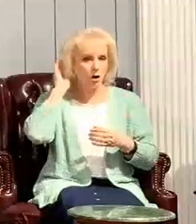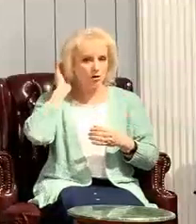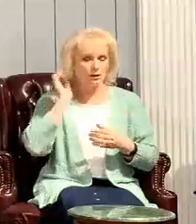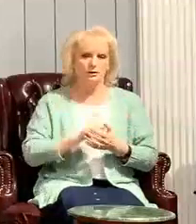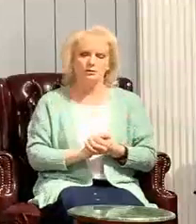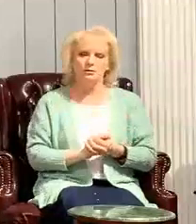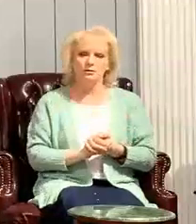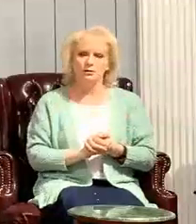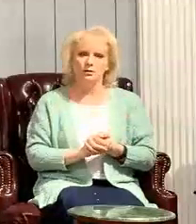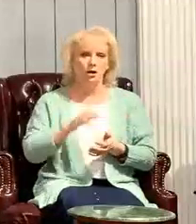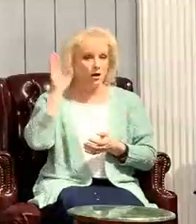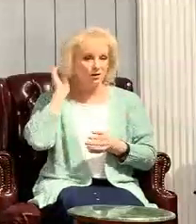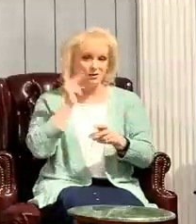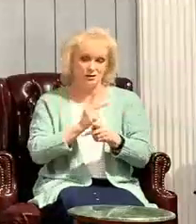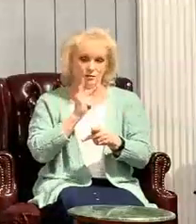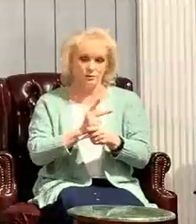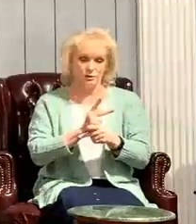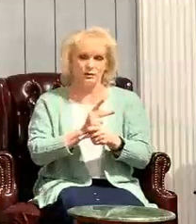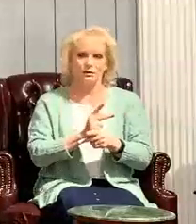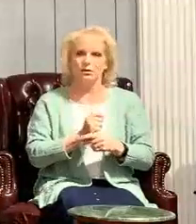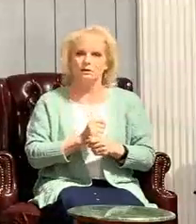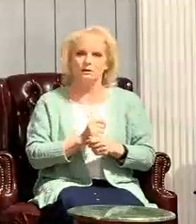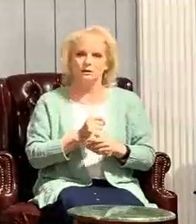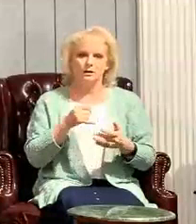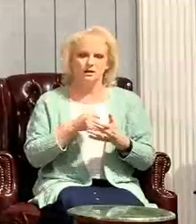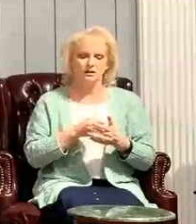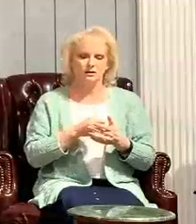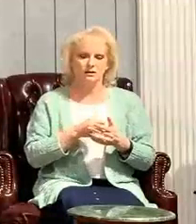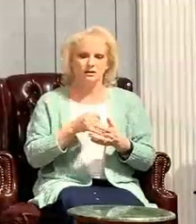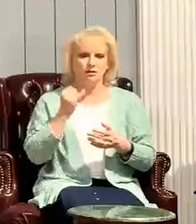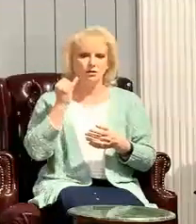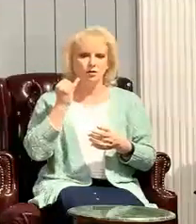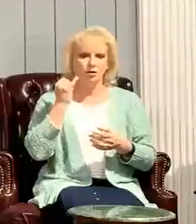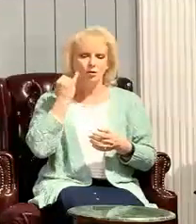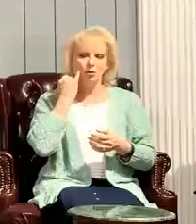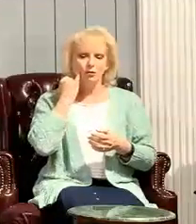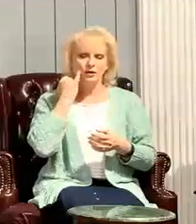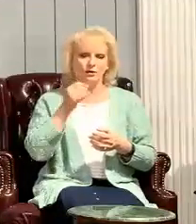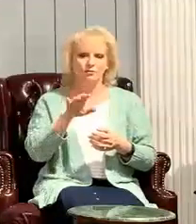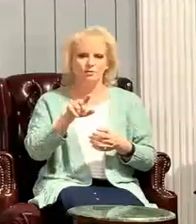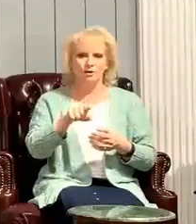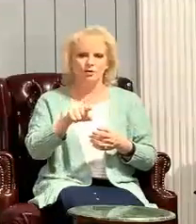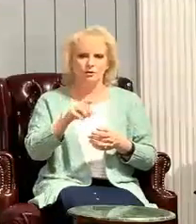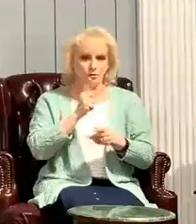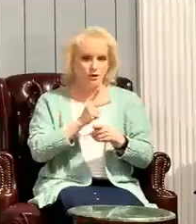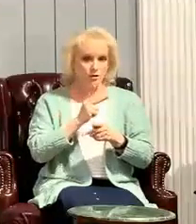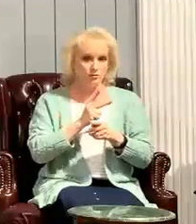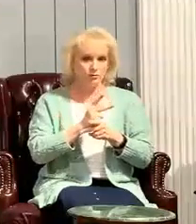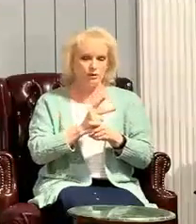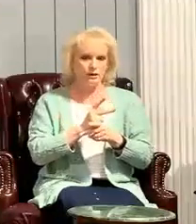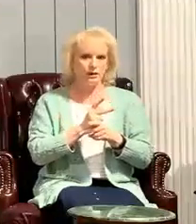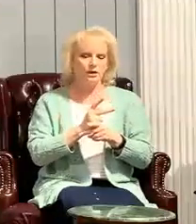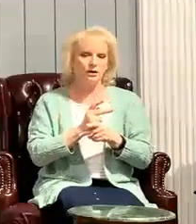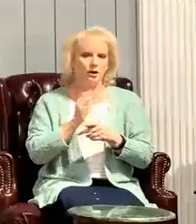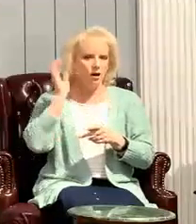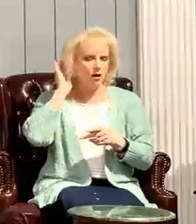In fact, hearken carefully. It's carelessness. He says, only if thou carefully hearken. God wants us to do more than hear. He wants us